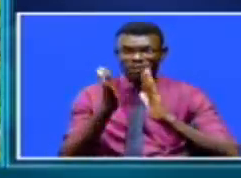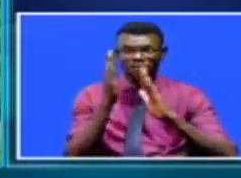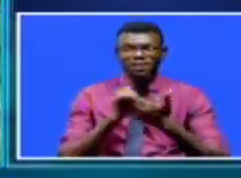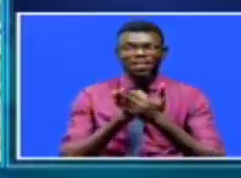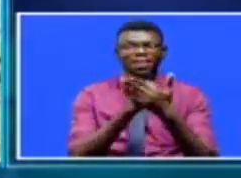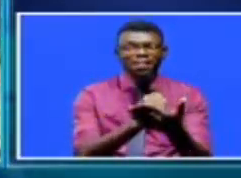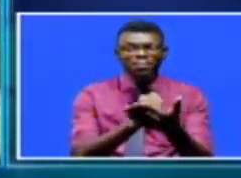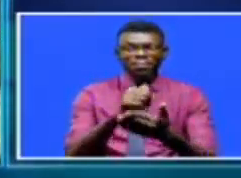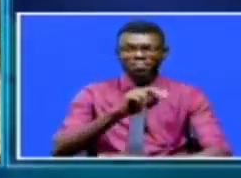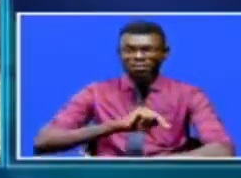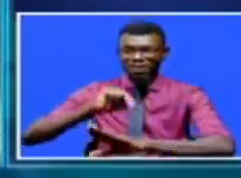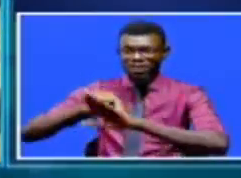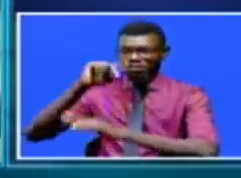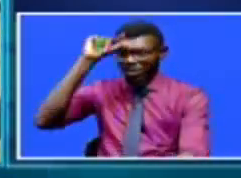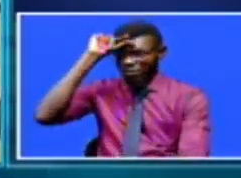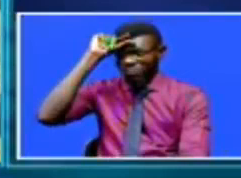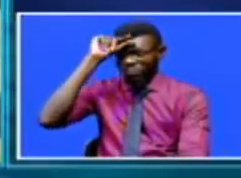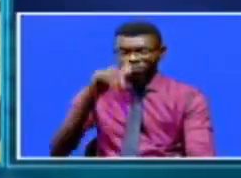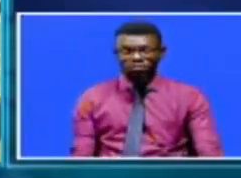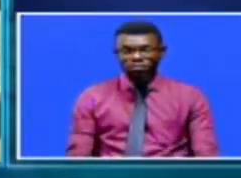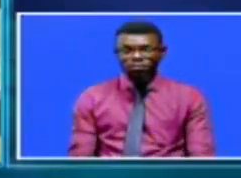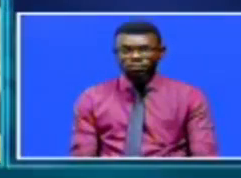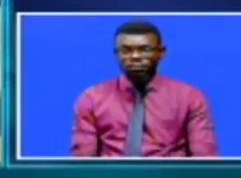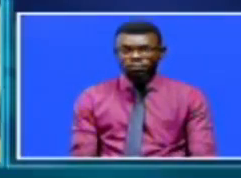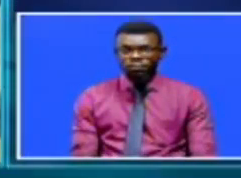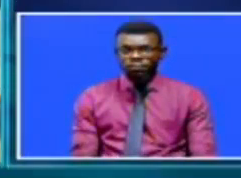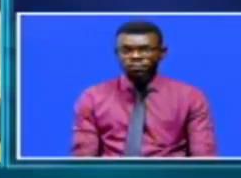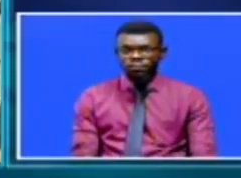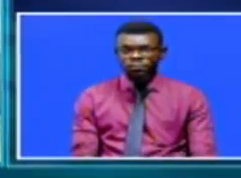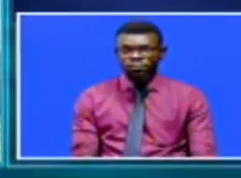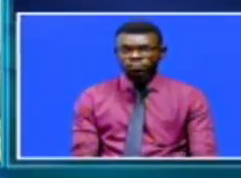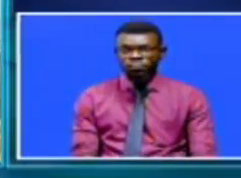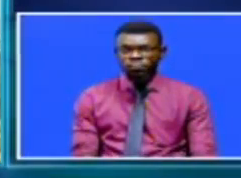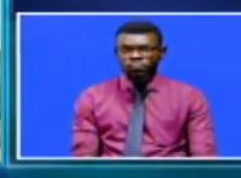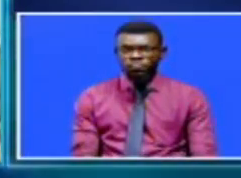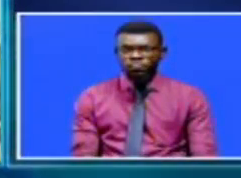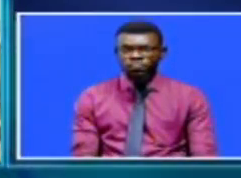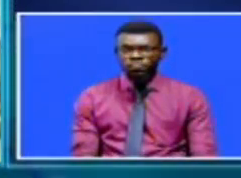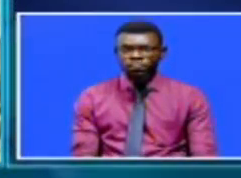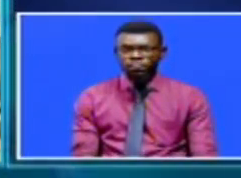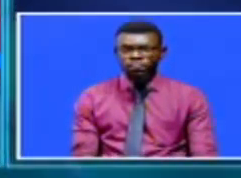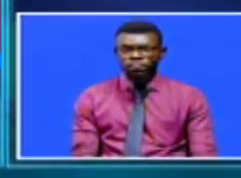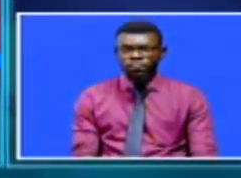from the national government. Elvis Kosgei, KT News, Elgeyo Marakwet County.